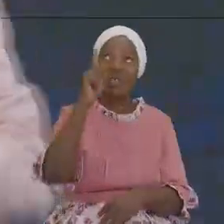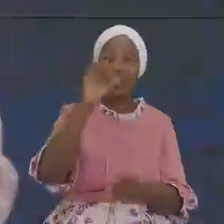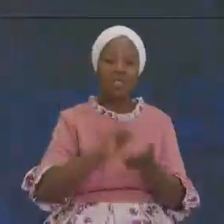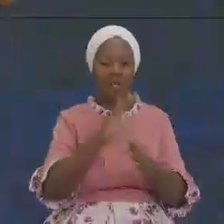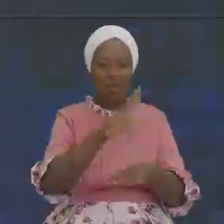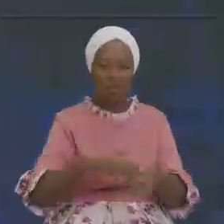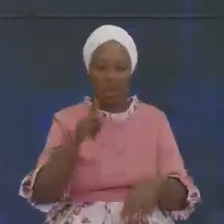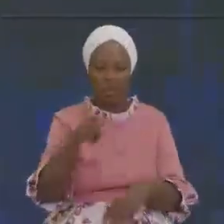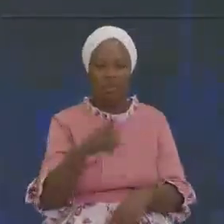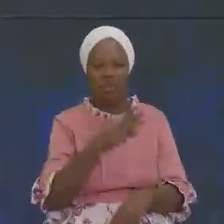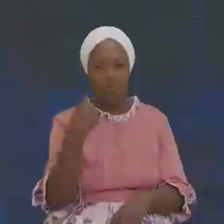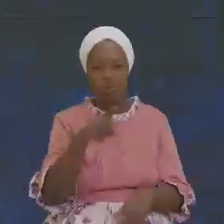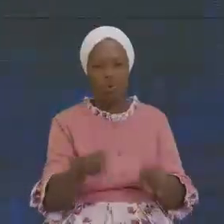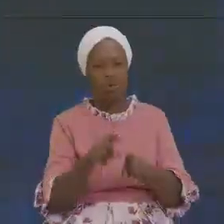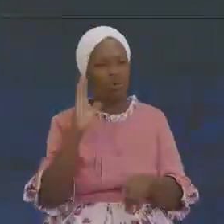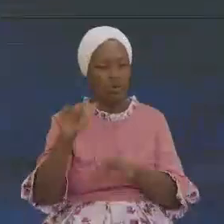who also will do it.